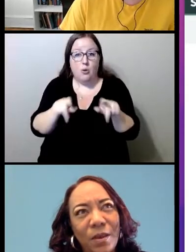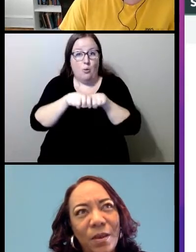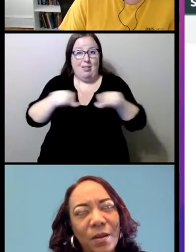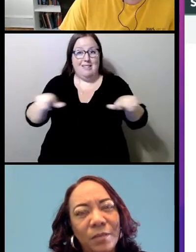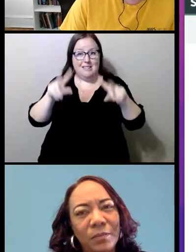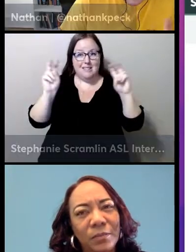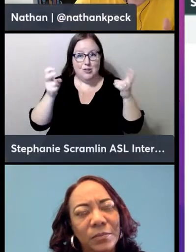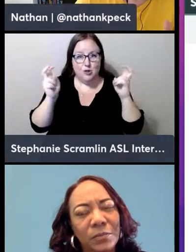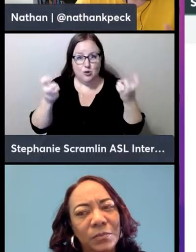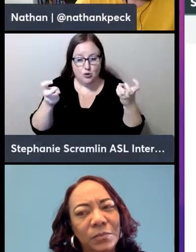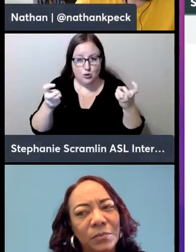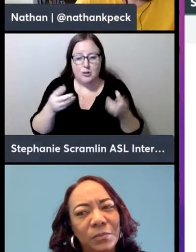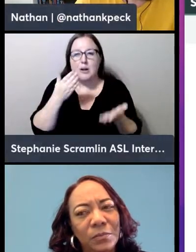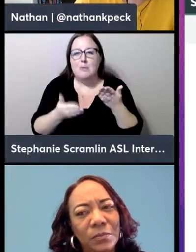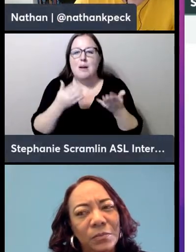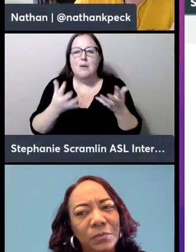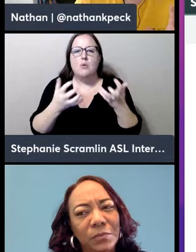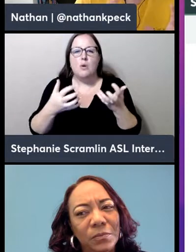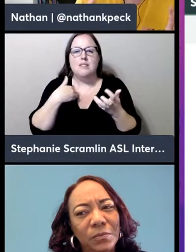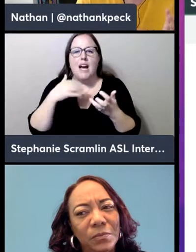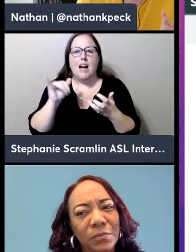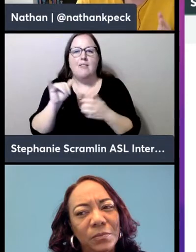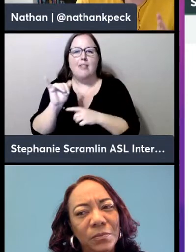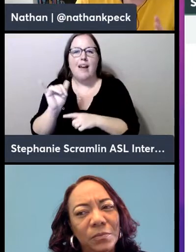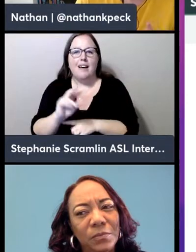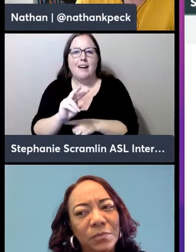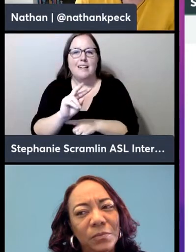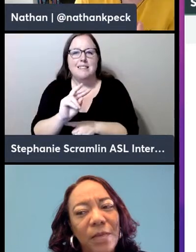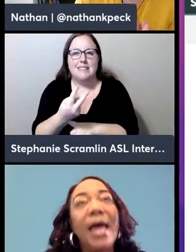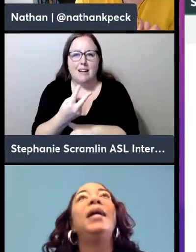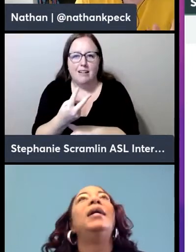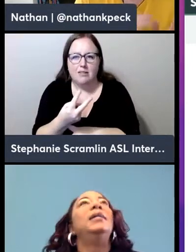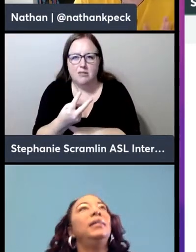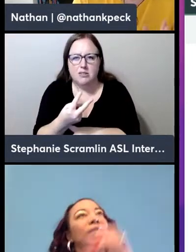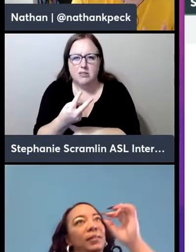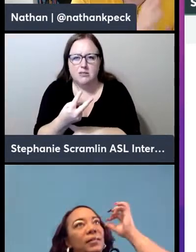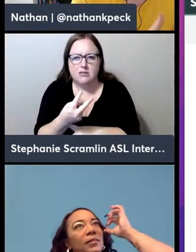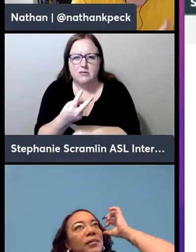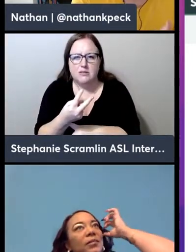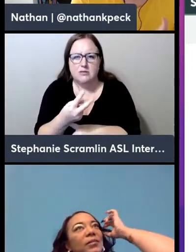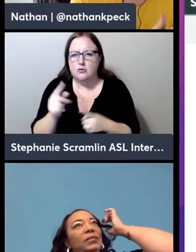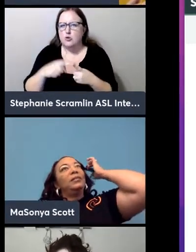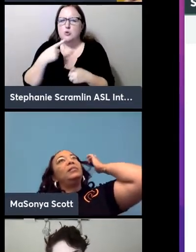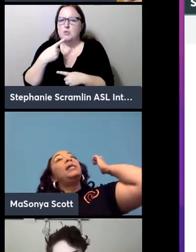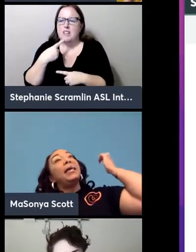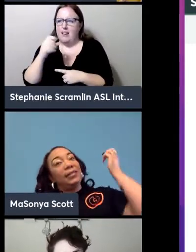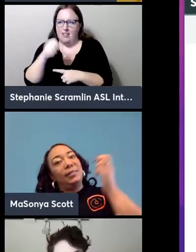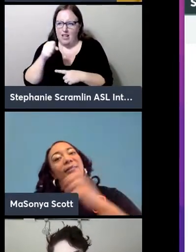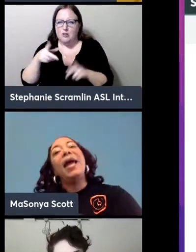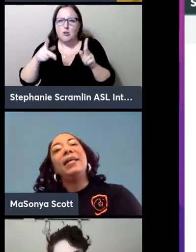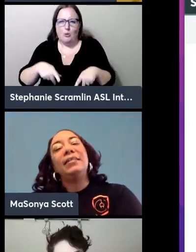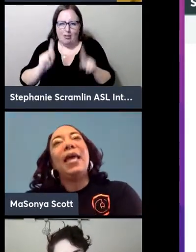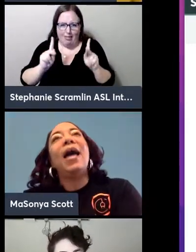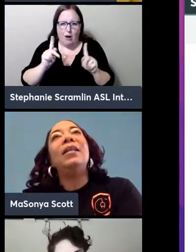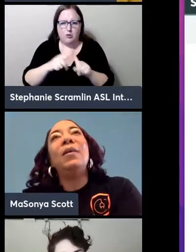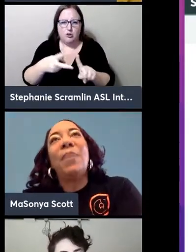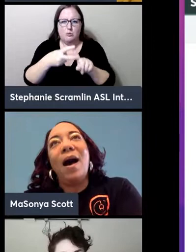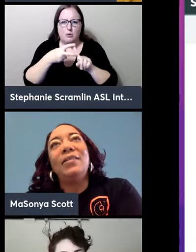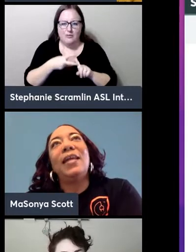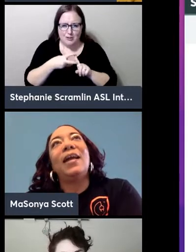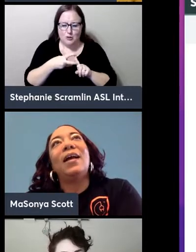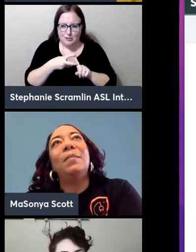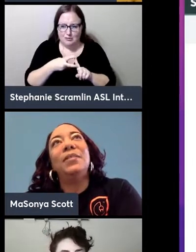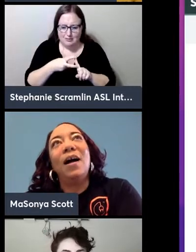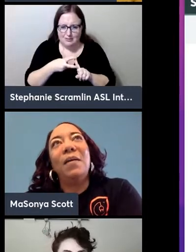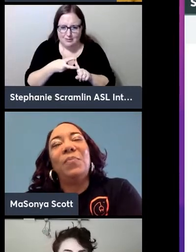I imagine she probably wants to have like a second approver to say, yes, you are allowed to provision that Nginx. Out of the